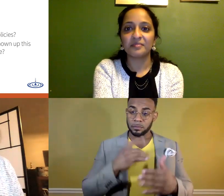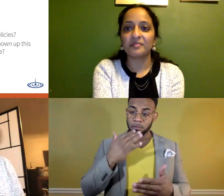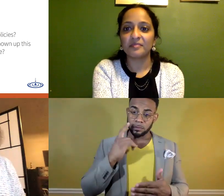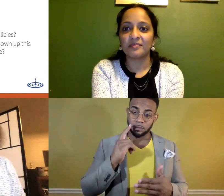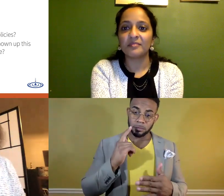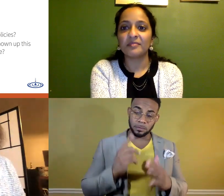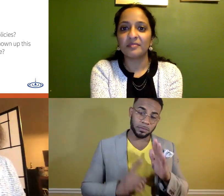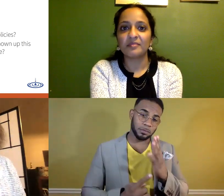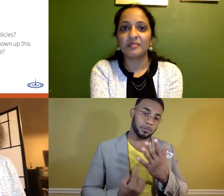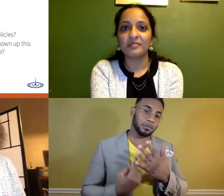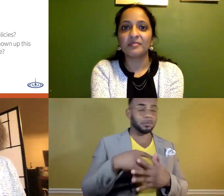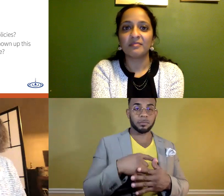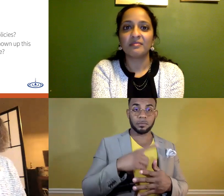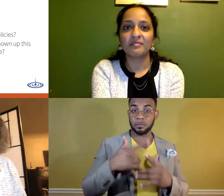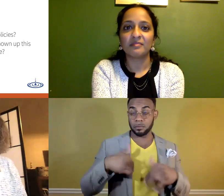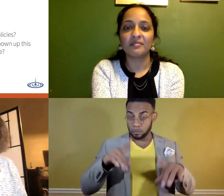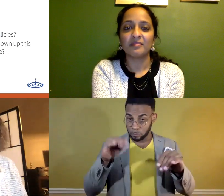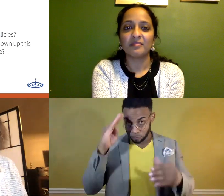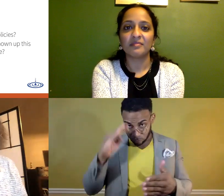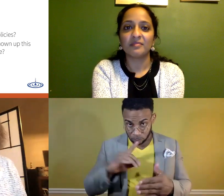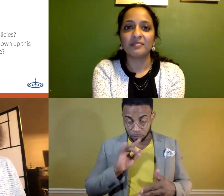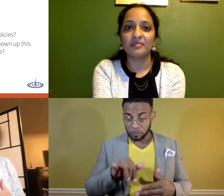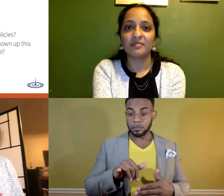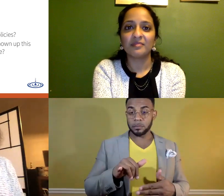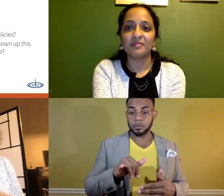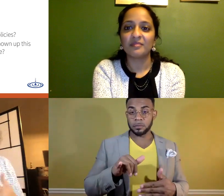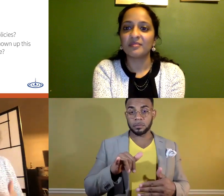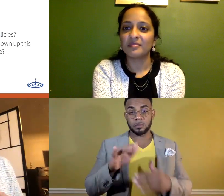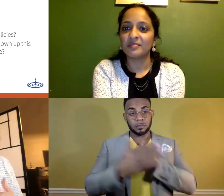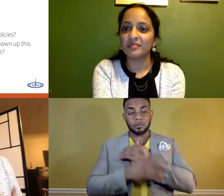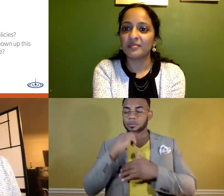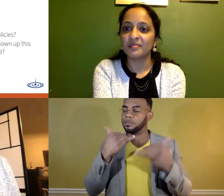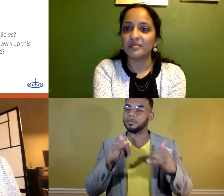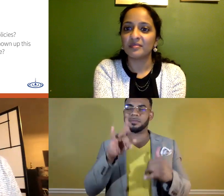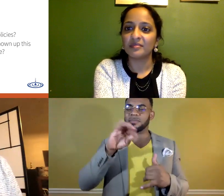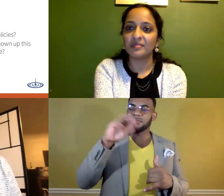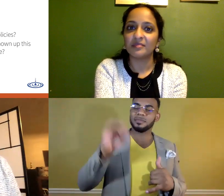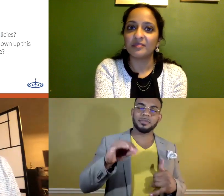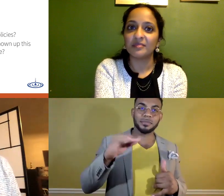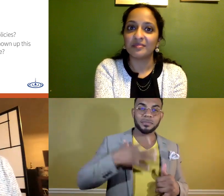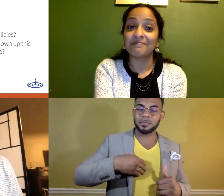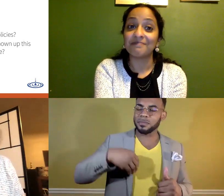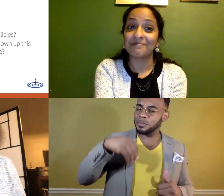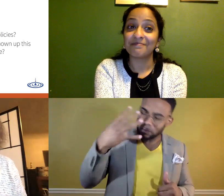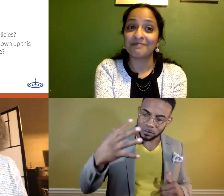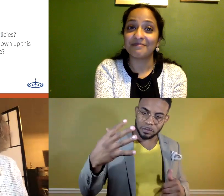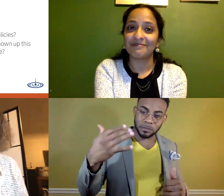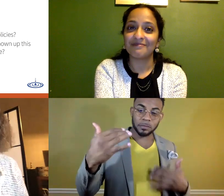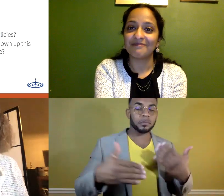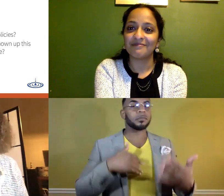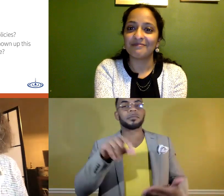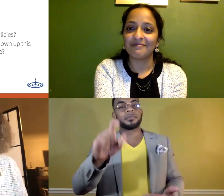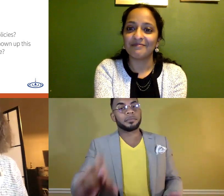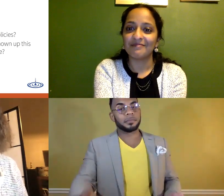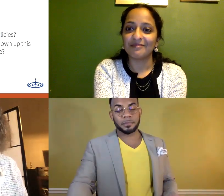rising up. And what we do know is that the country is still 80% white. And so we